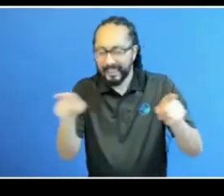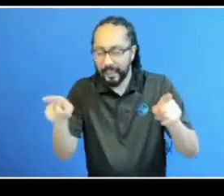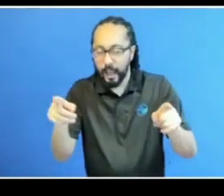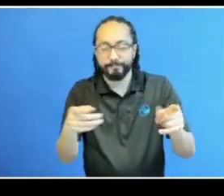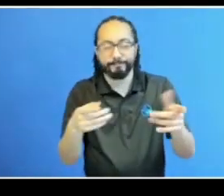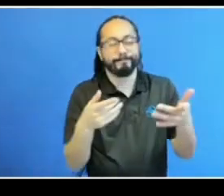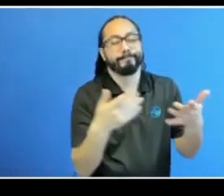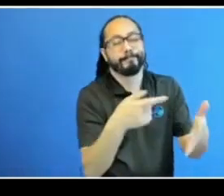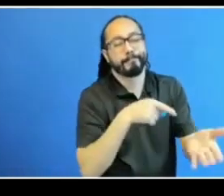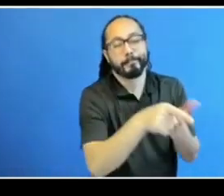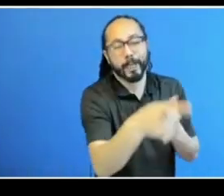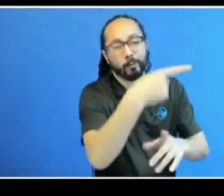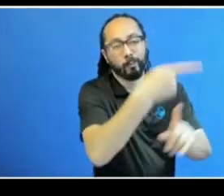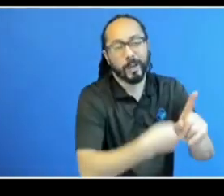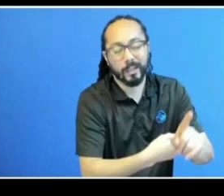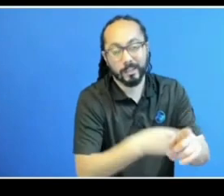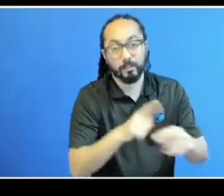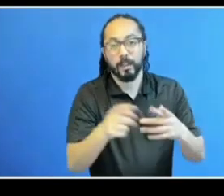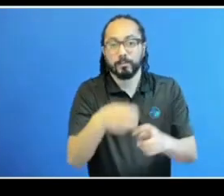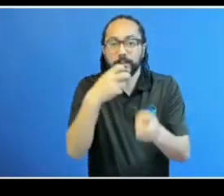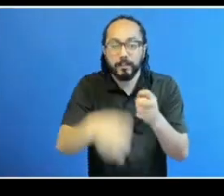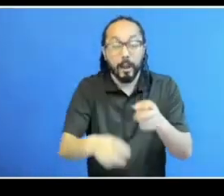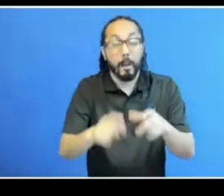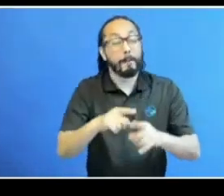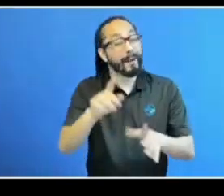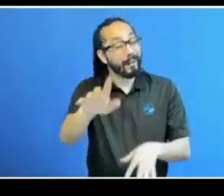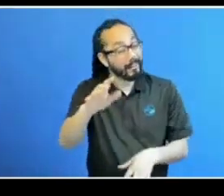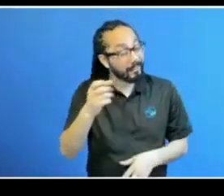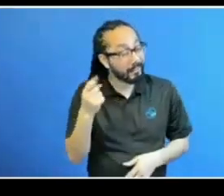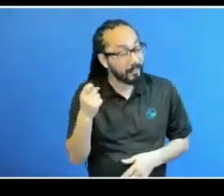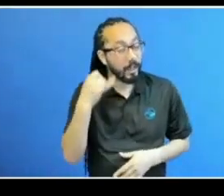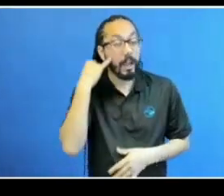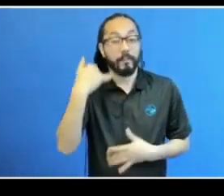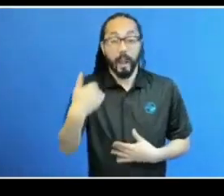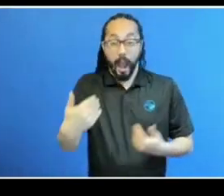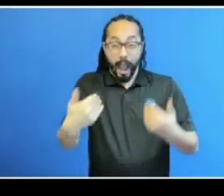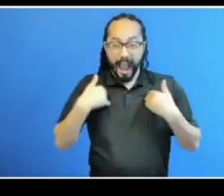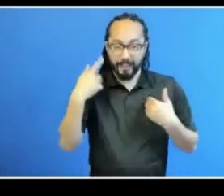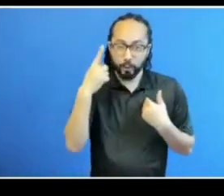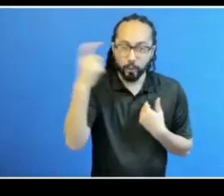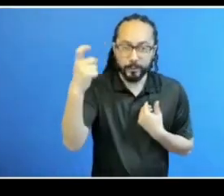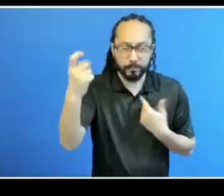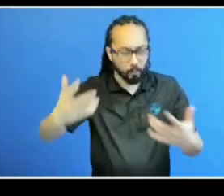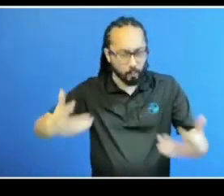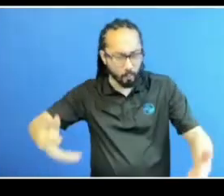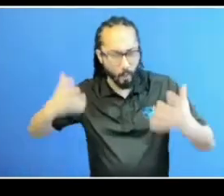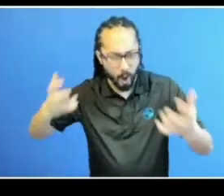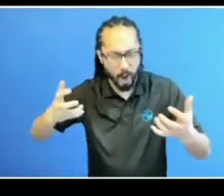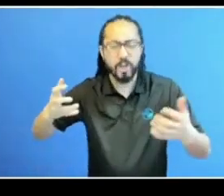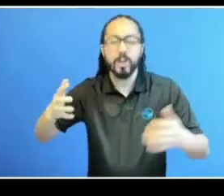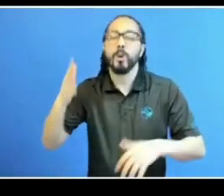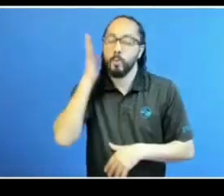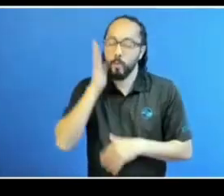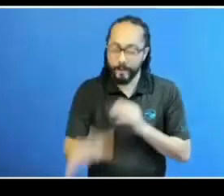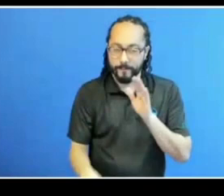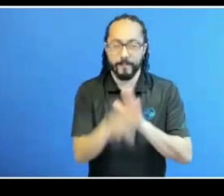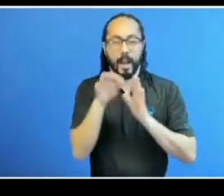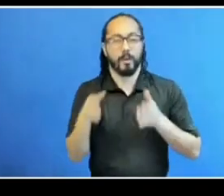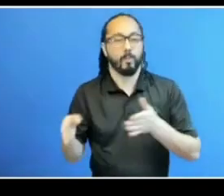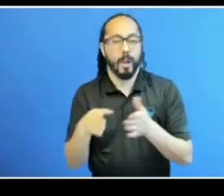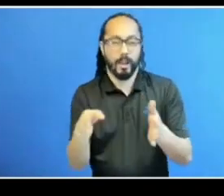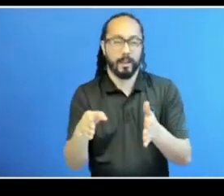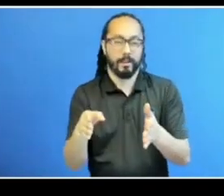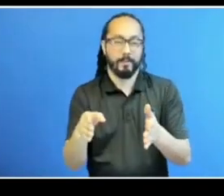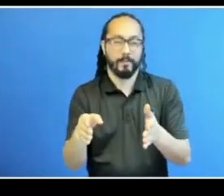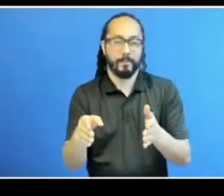part. But at the same time, if you have a dream and you have a desire to do something, then you will find a way to get it done. I think that was the hardest thing.